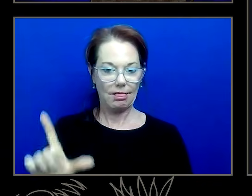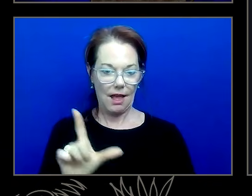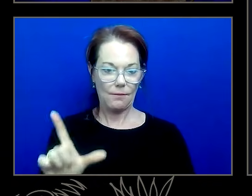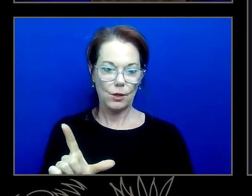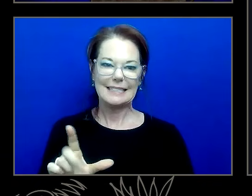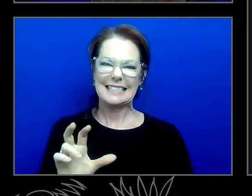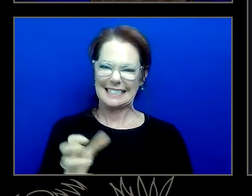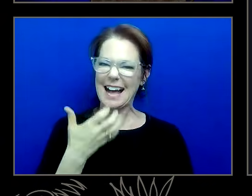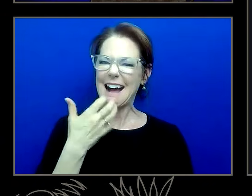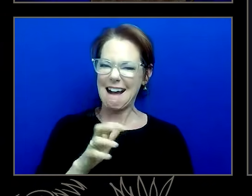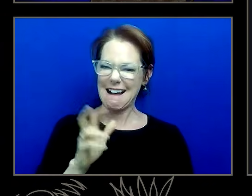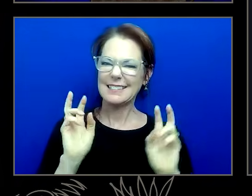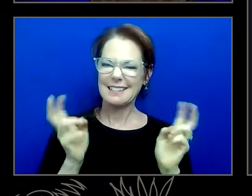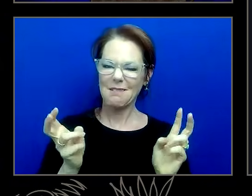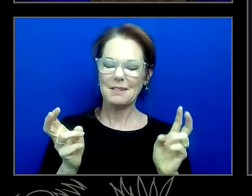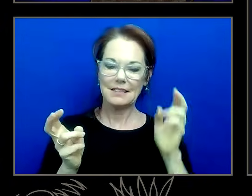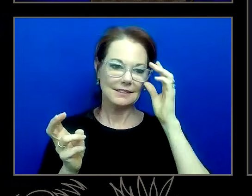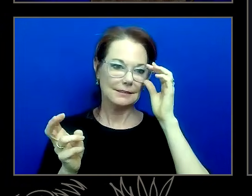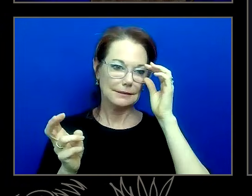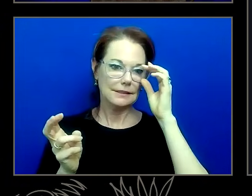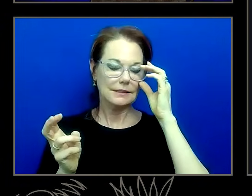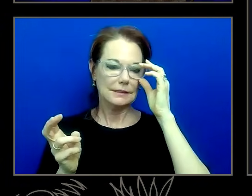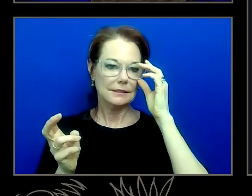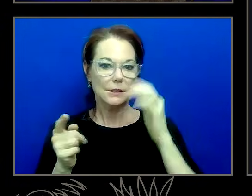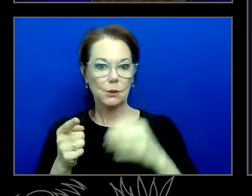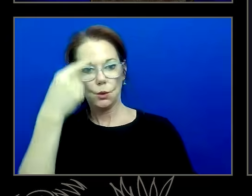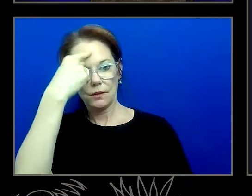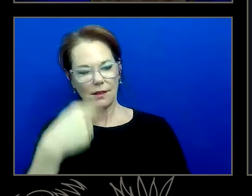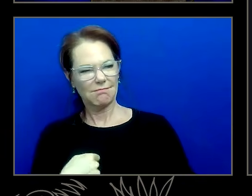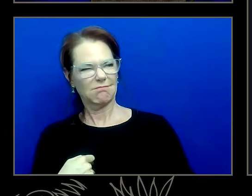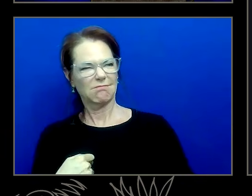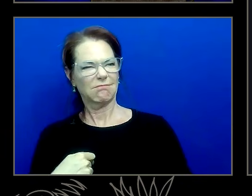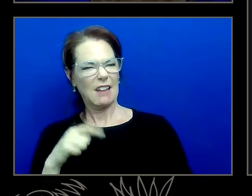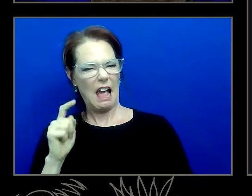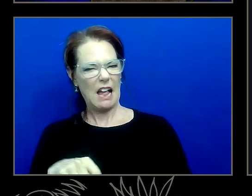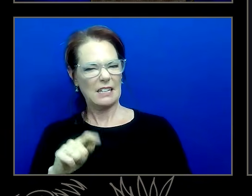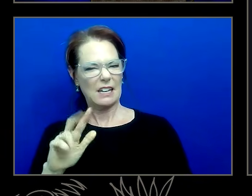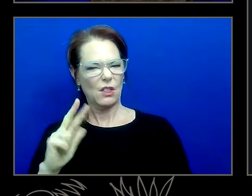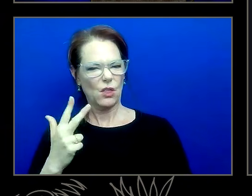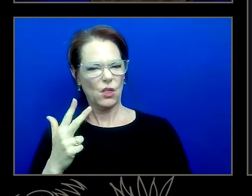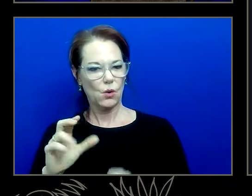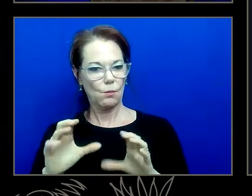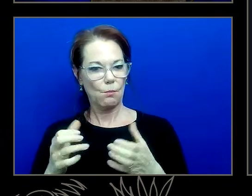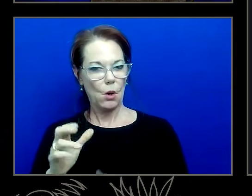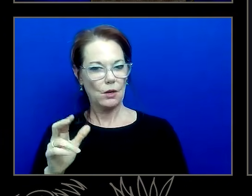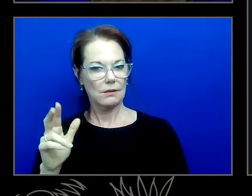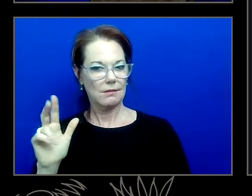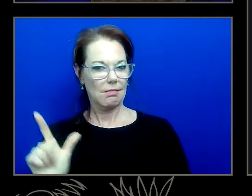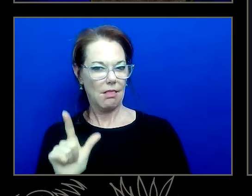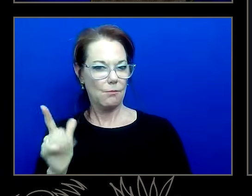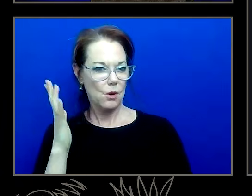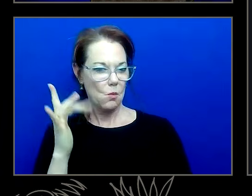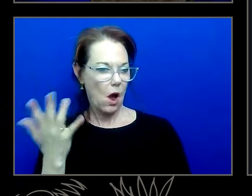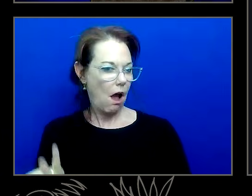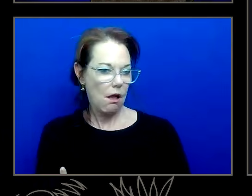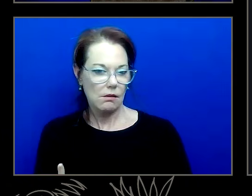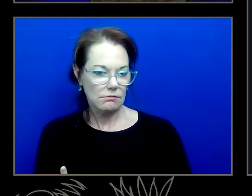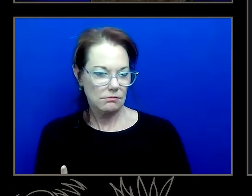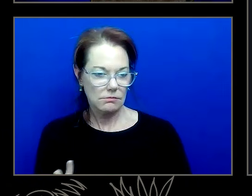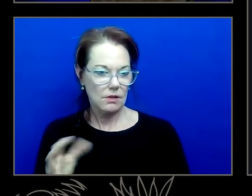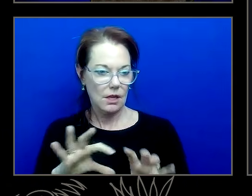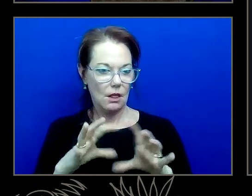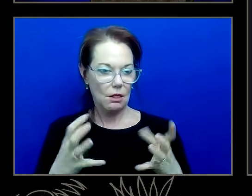hot topic where we might think, okay, why would I need a third-party library? And why would I need like global